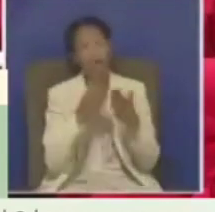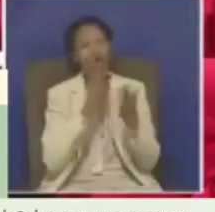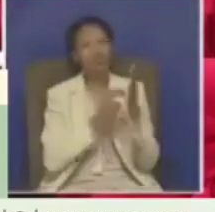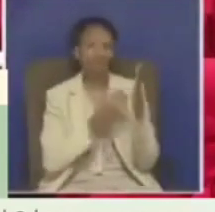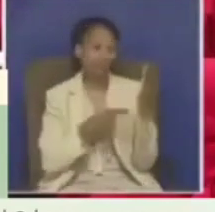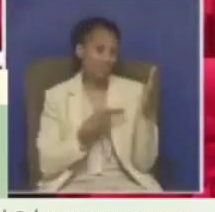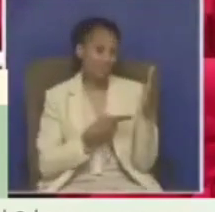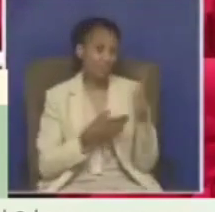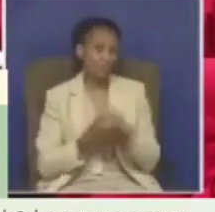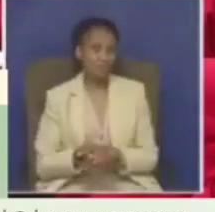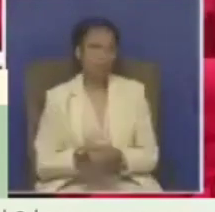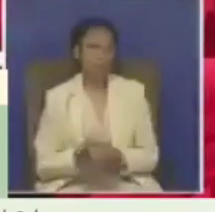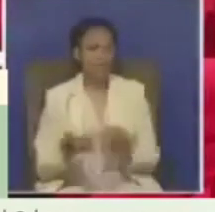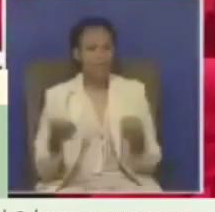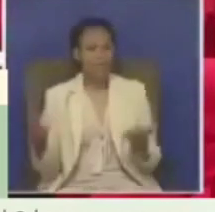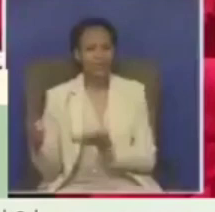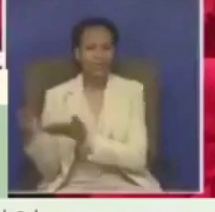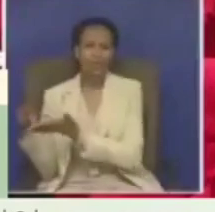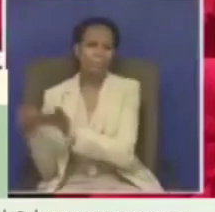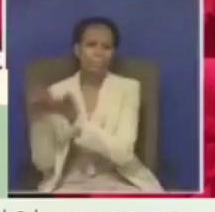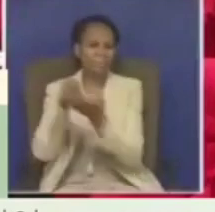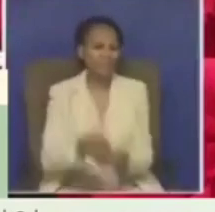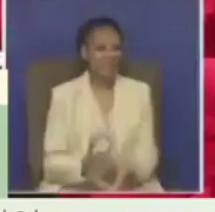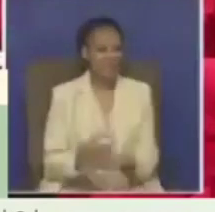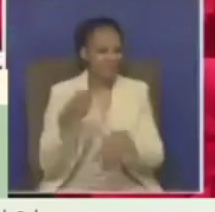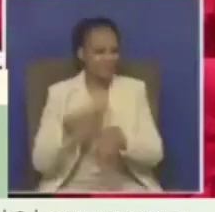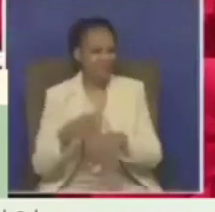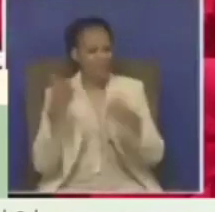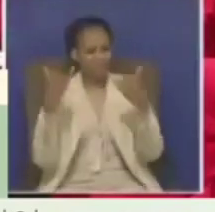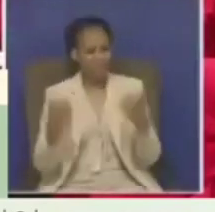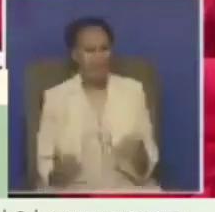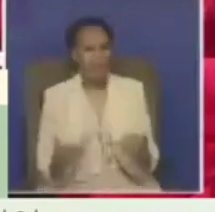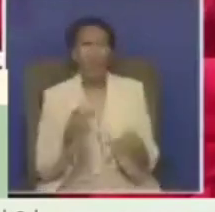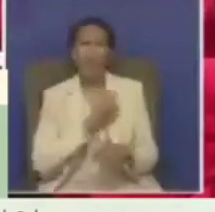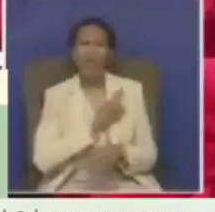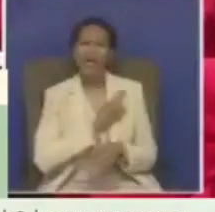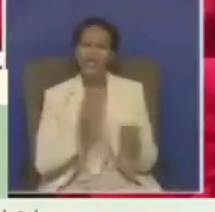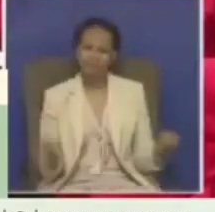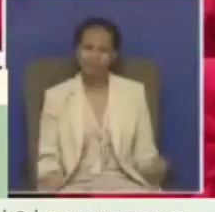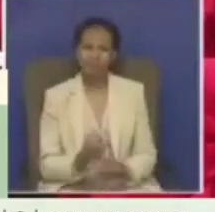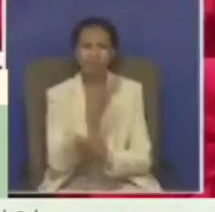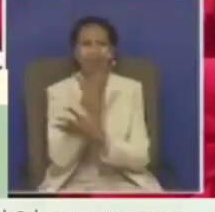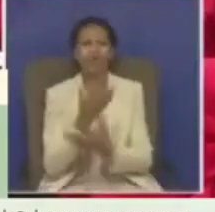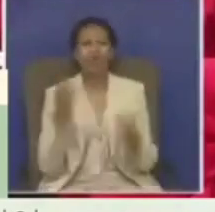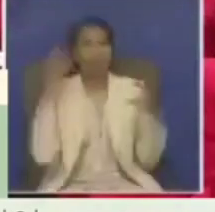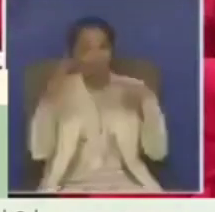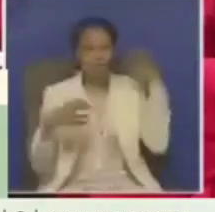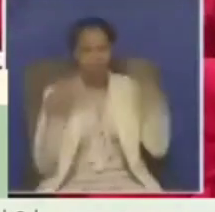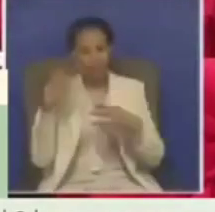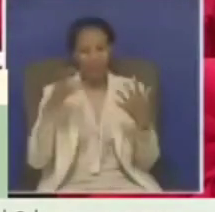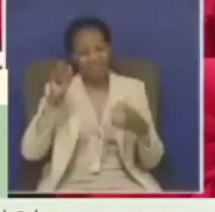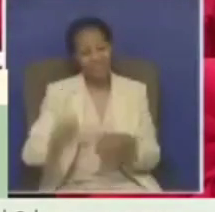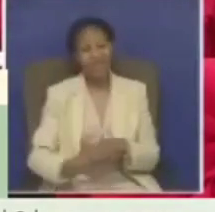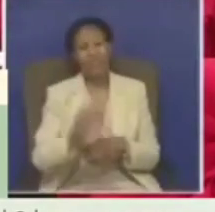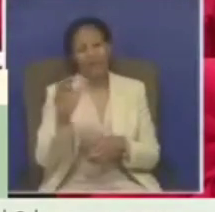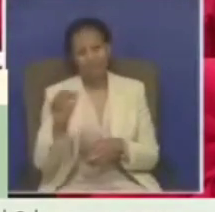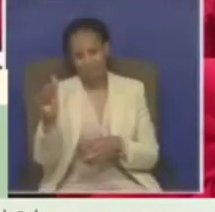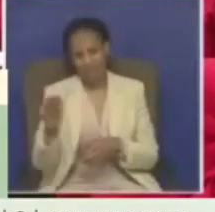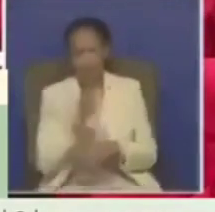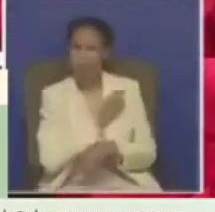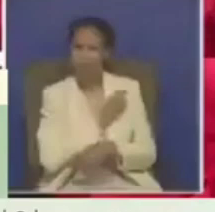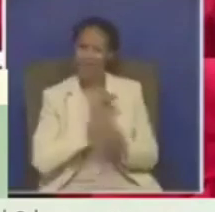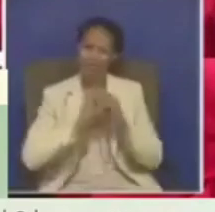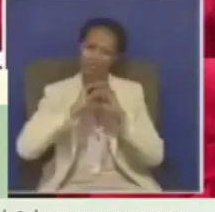And it came at this hour to cause confusion in our country on a very important matter. It seeks to place a